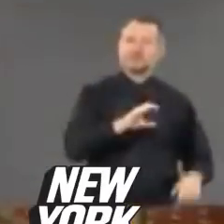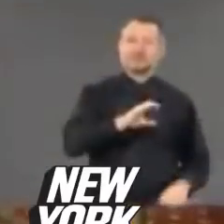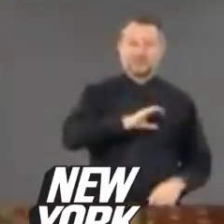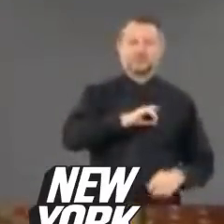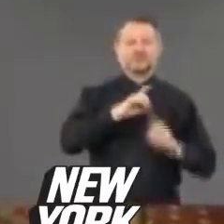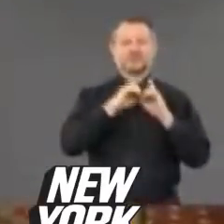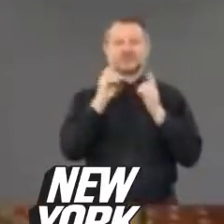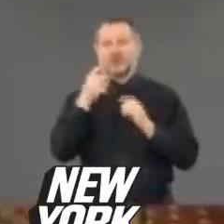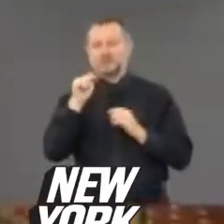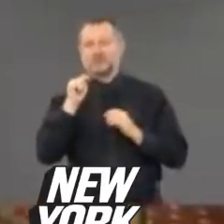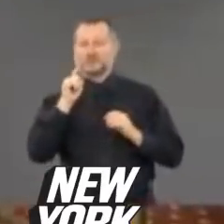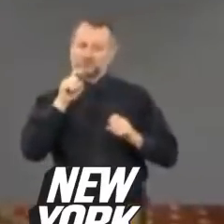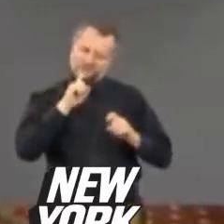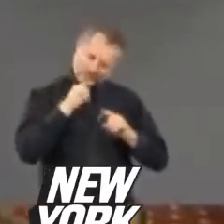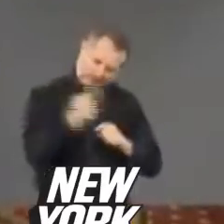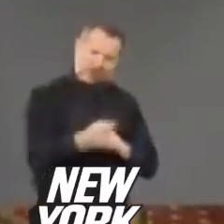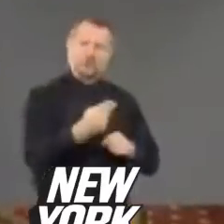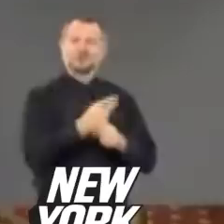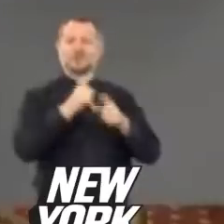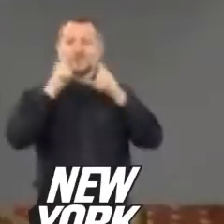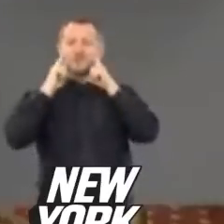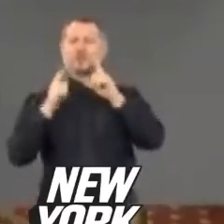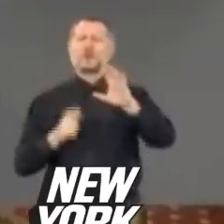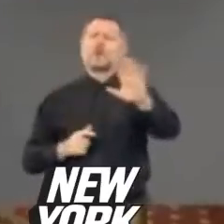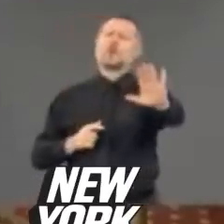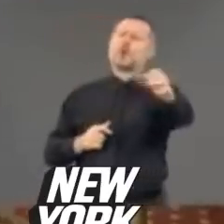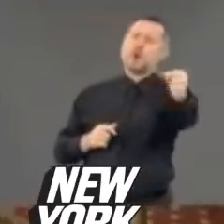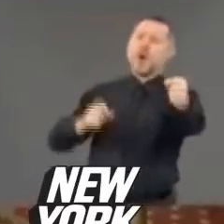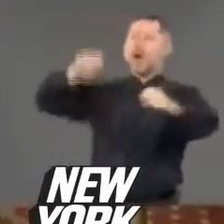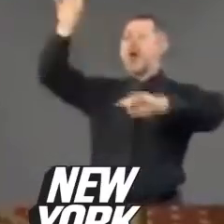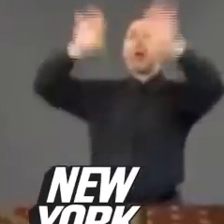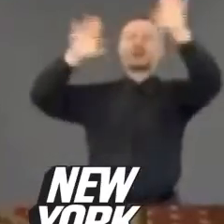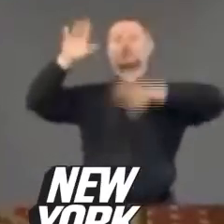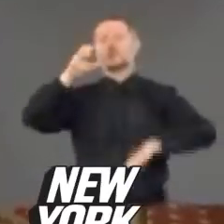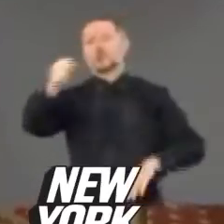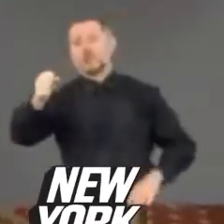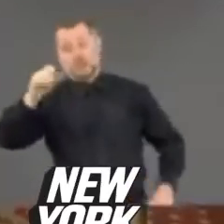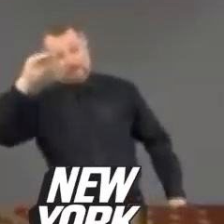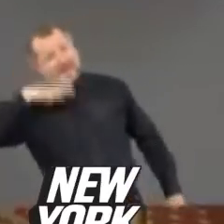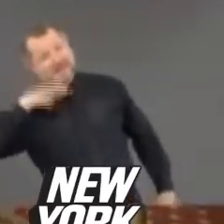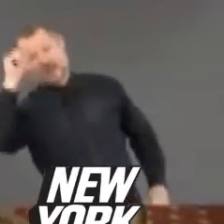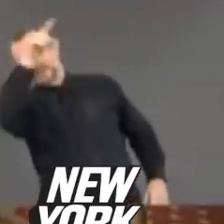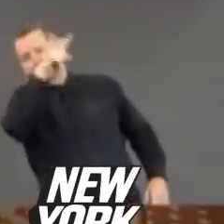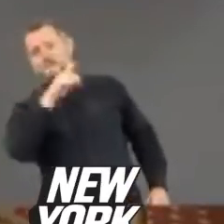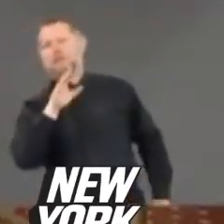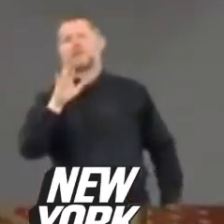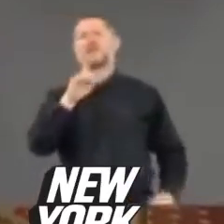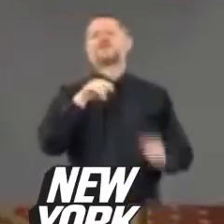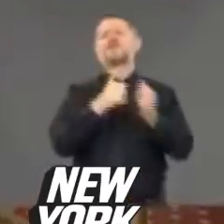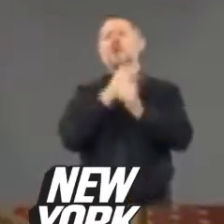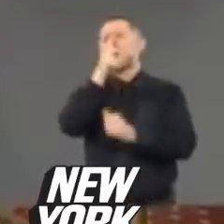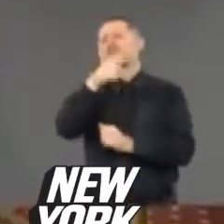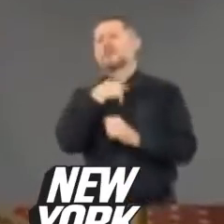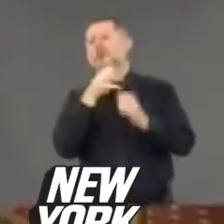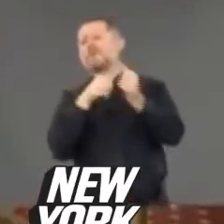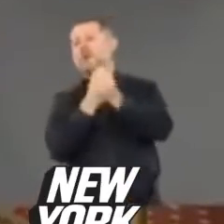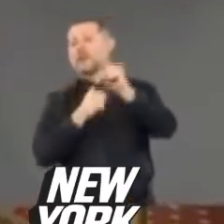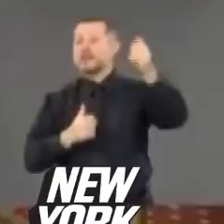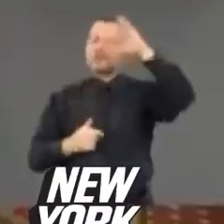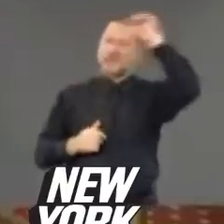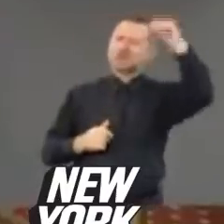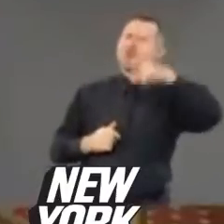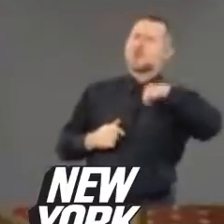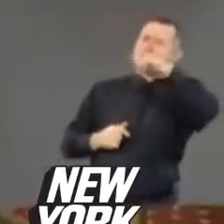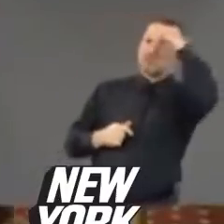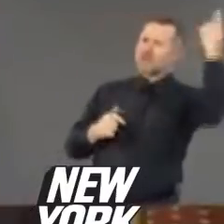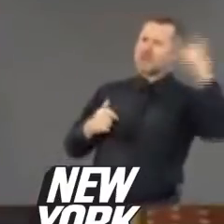Governor, when you're hold on, as the a rallying Let's just do cry one at thing. this, Quickly, as a- the rallying but as a cry follow-up at really these quickly. protests Governor. has been Black Lives Matter. Black Lives